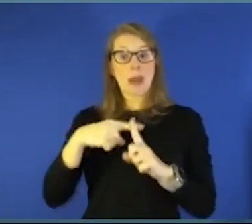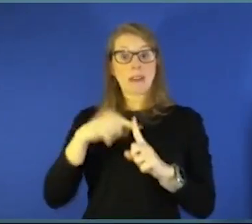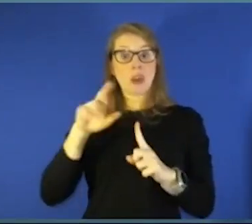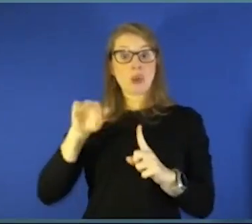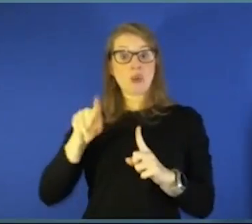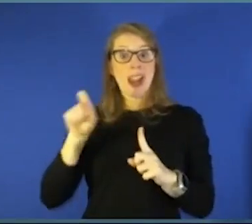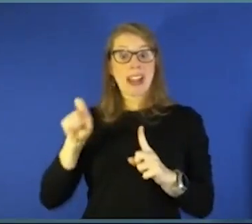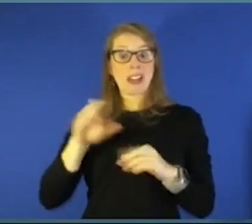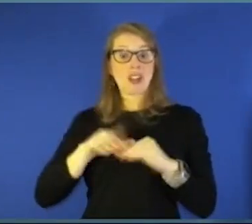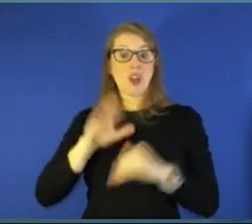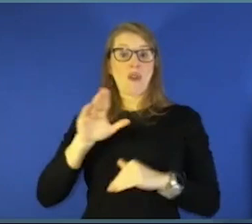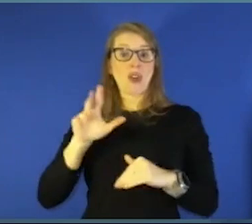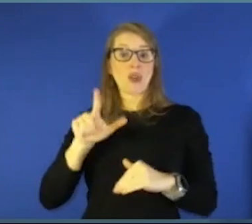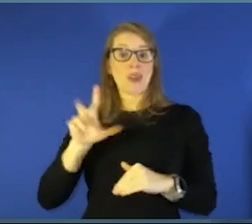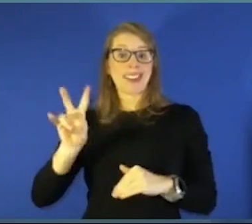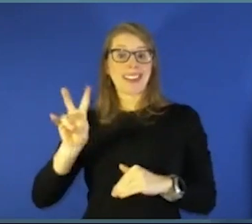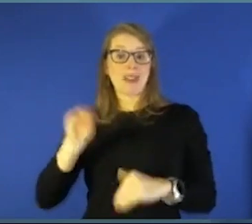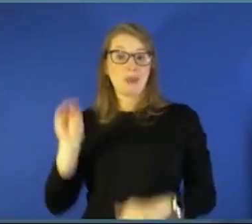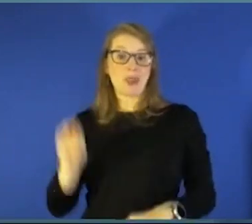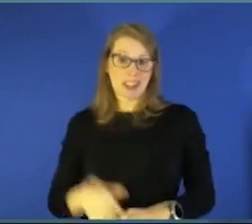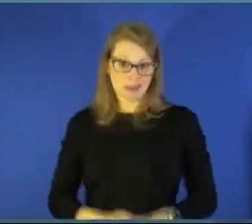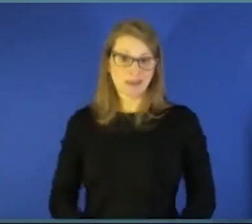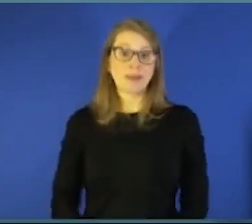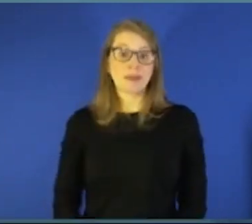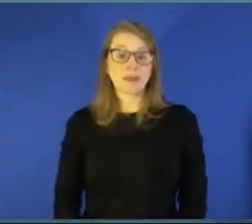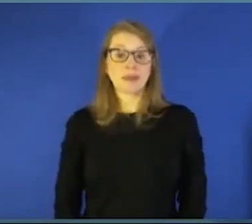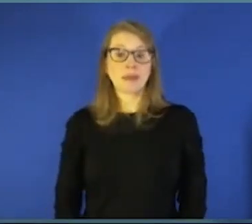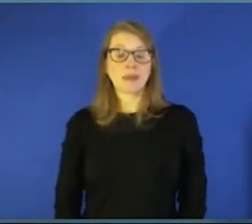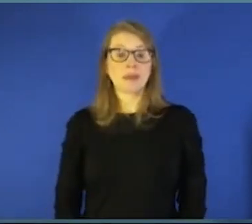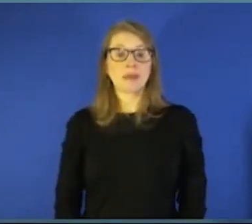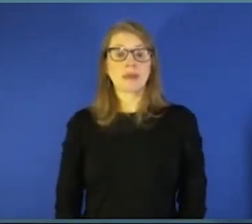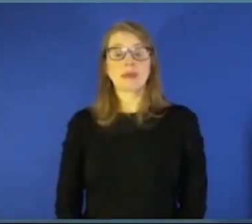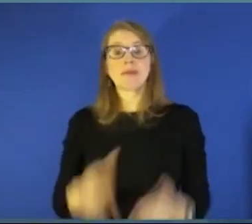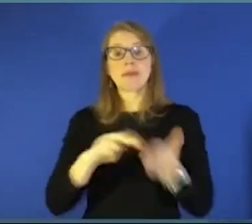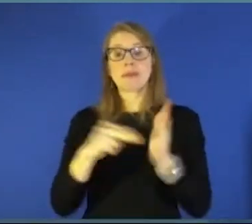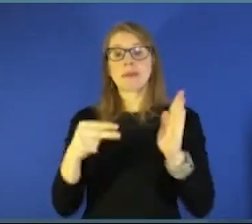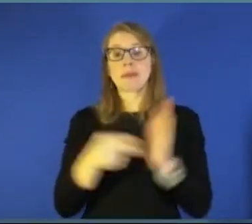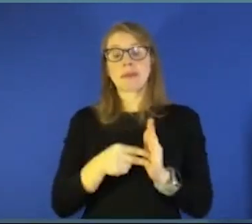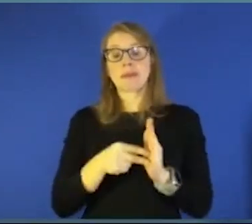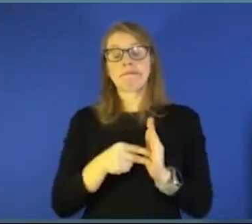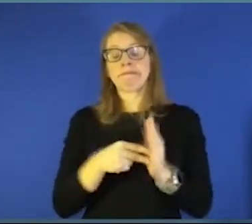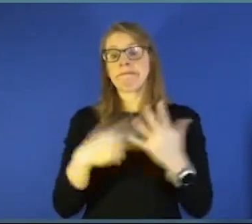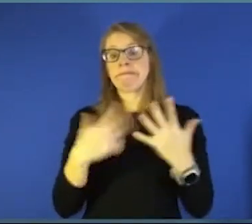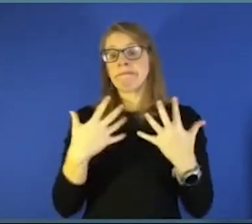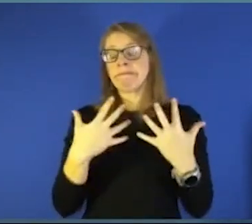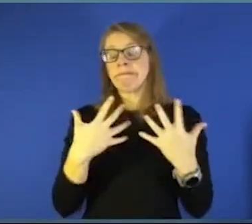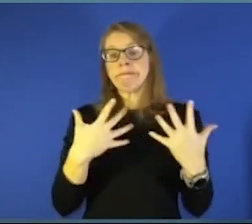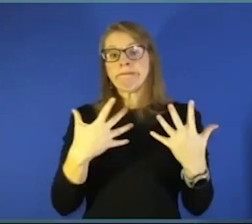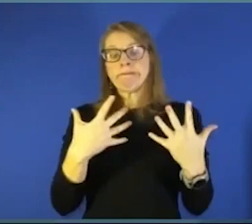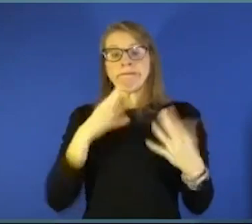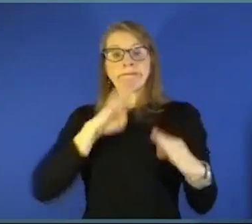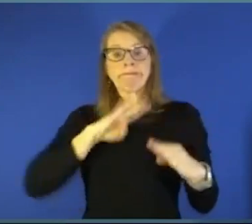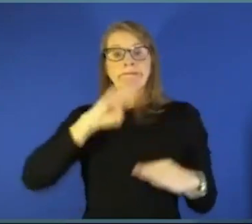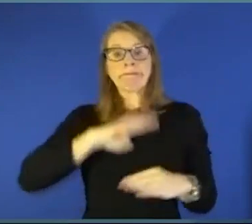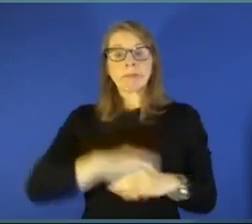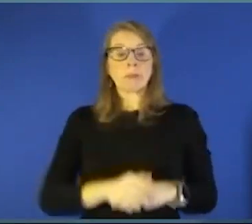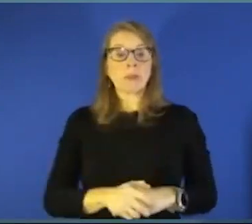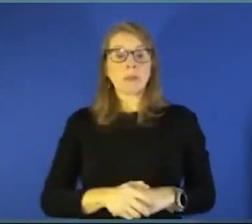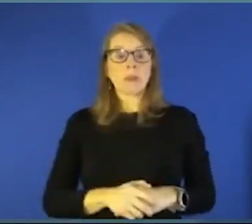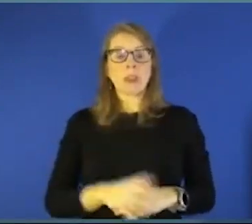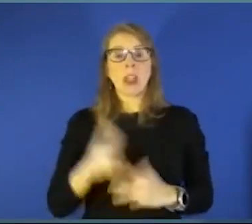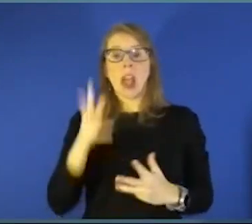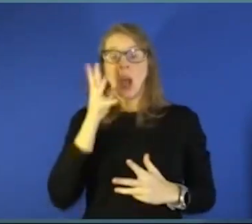is over 27%, which is very discouraging. I'm going to sound like a